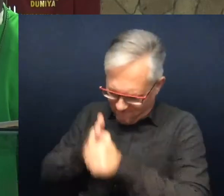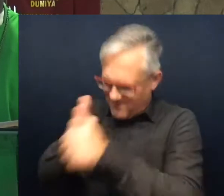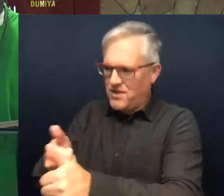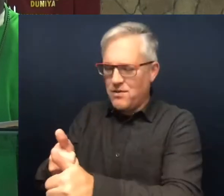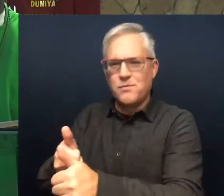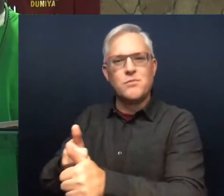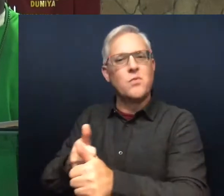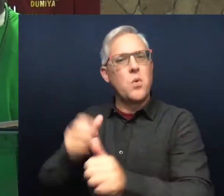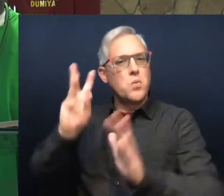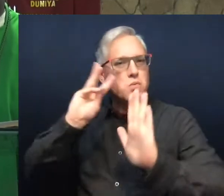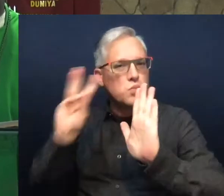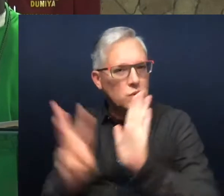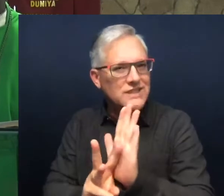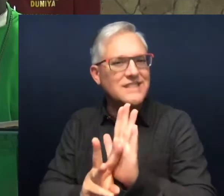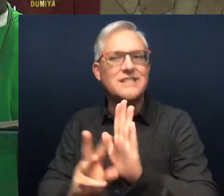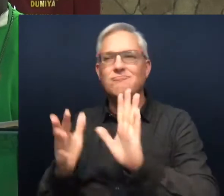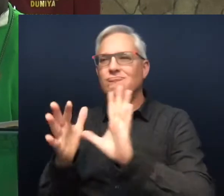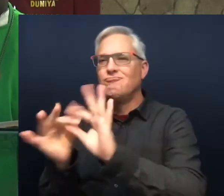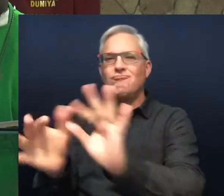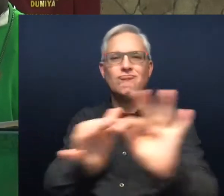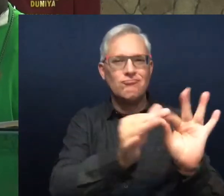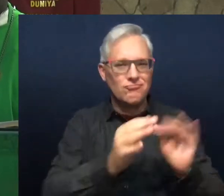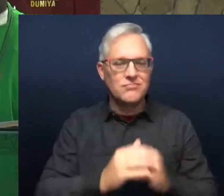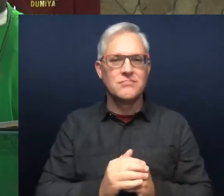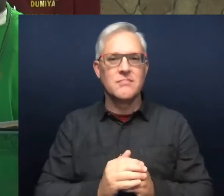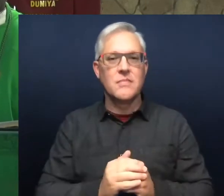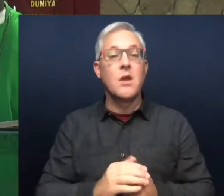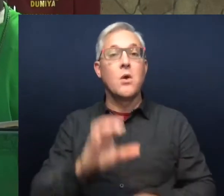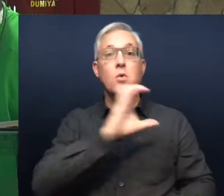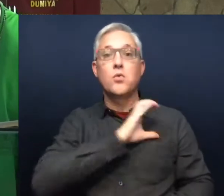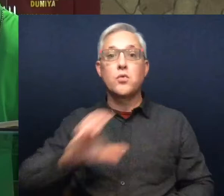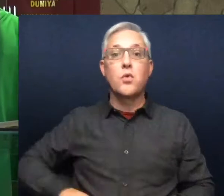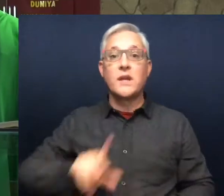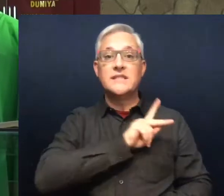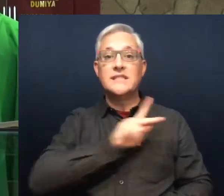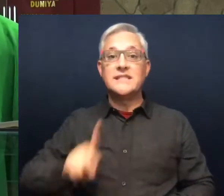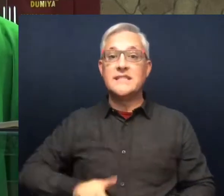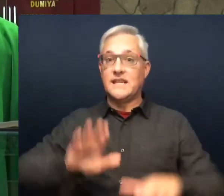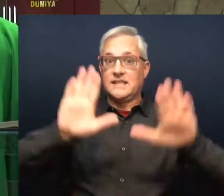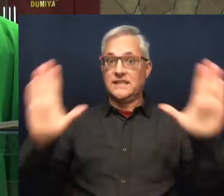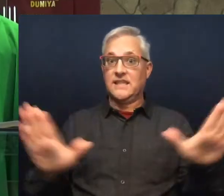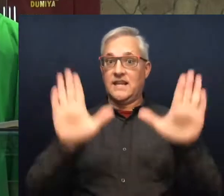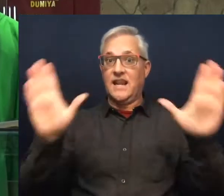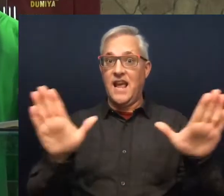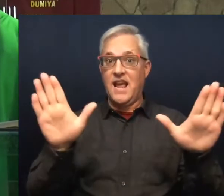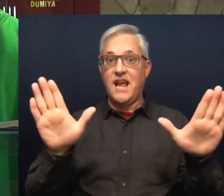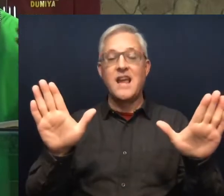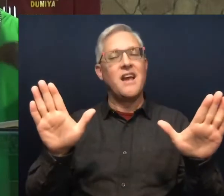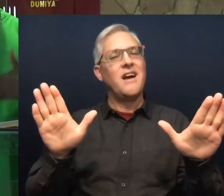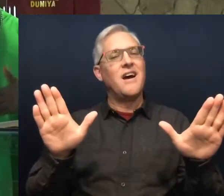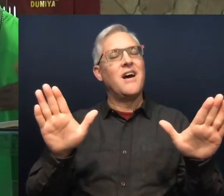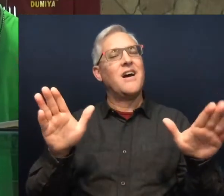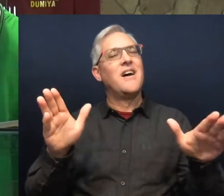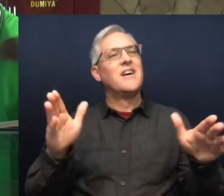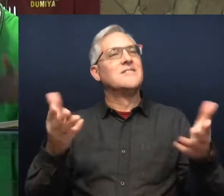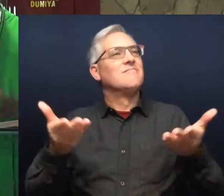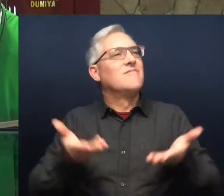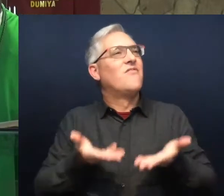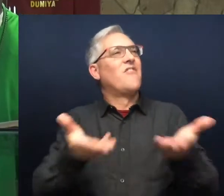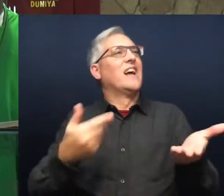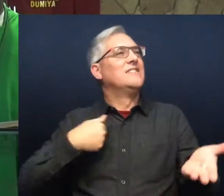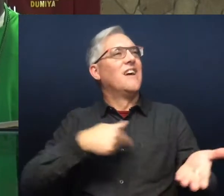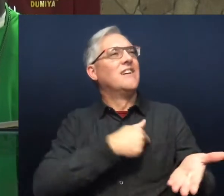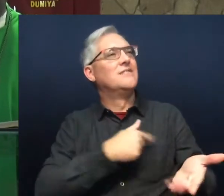witnesses. Christ the King Sunday, dear friends, invites us to take a deeper look into